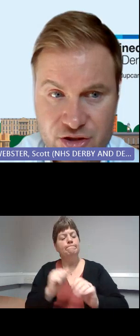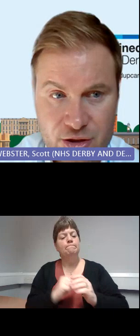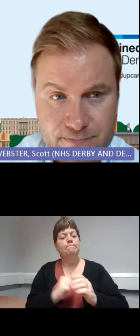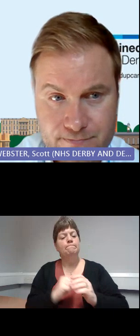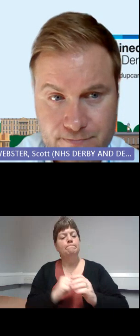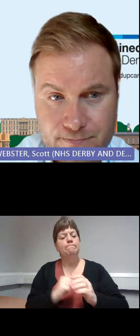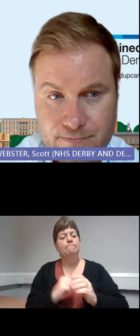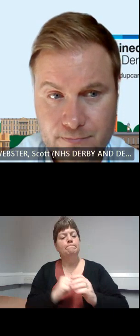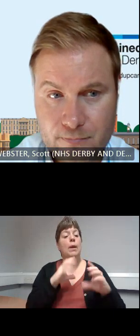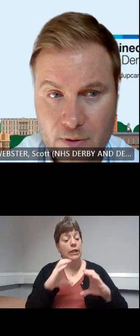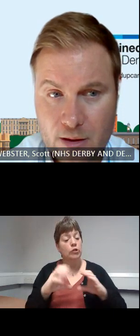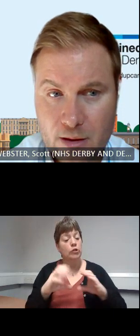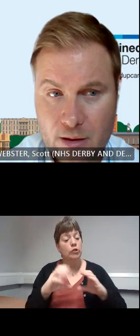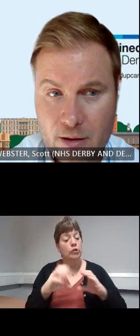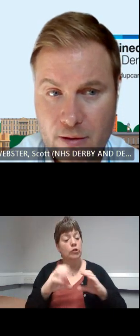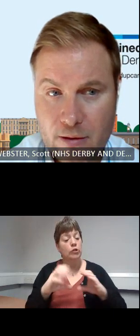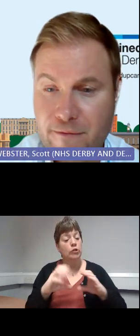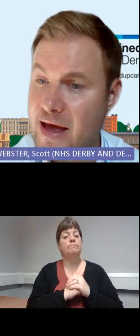Communication.